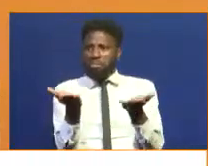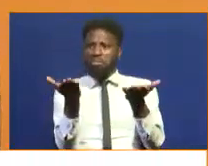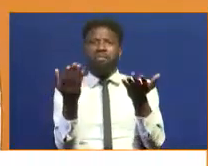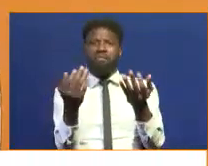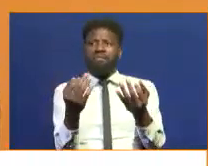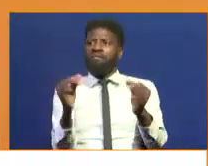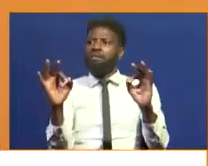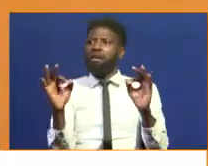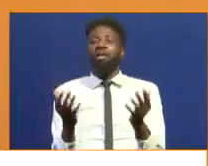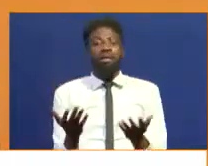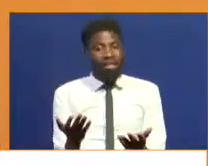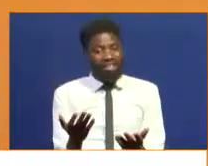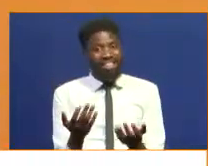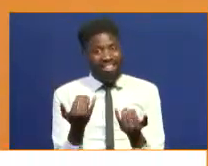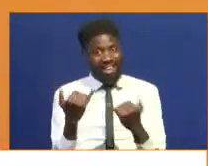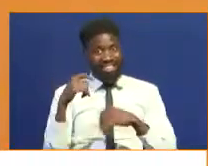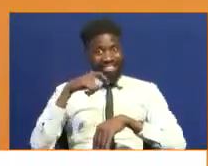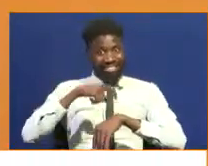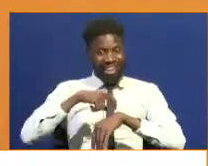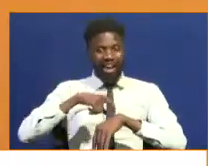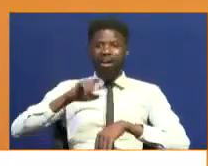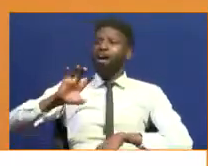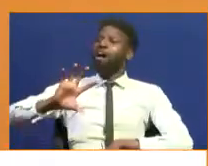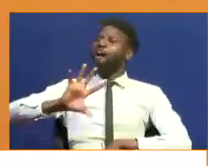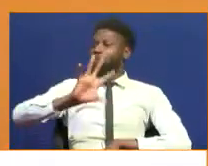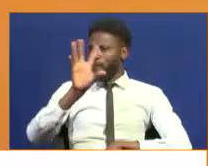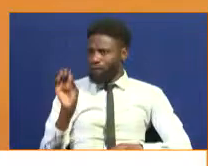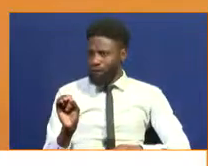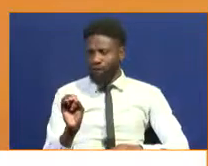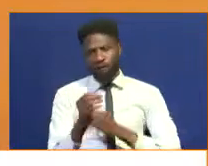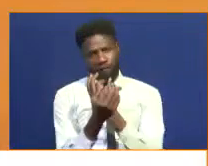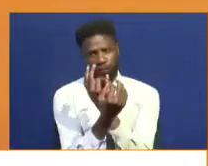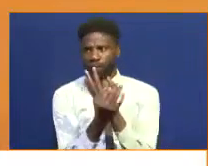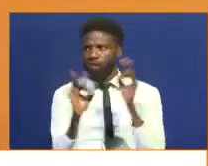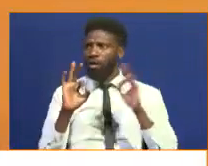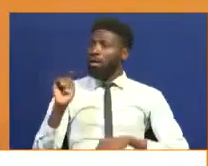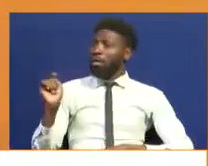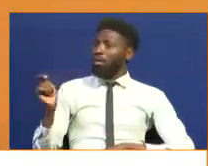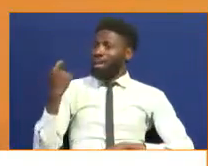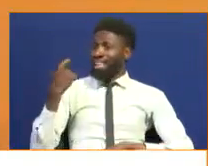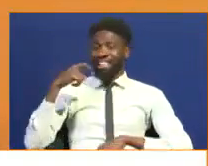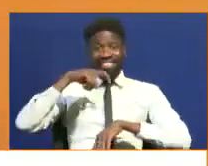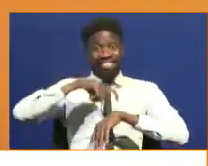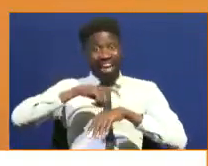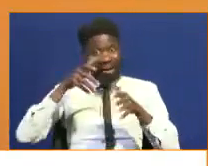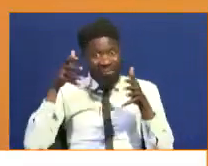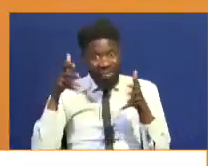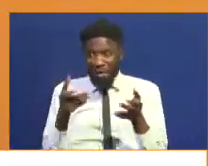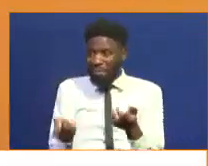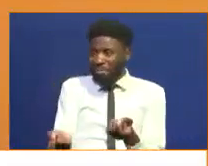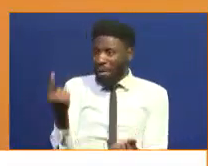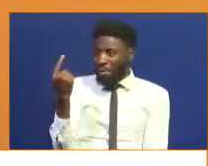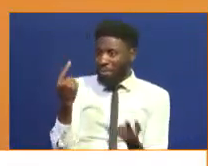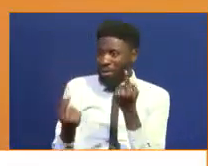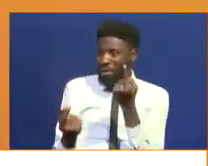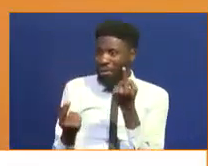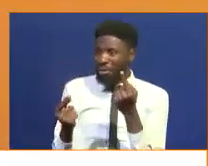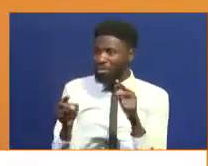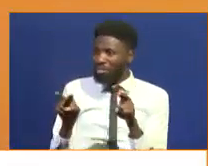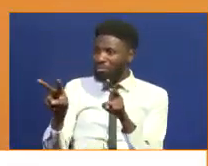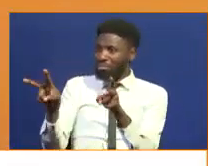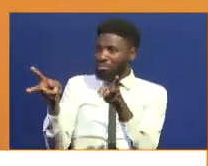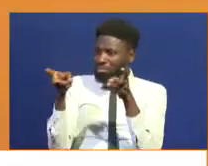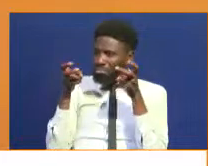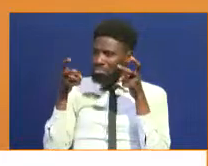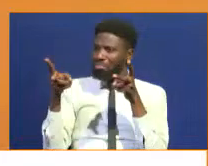the continent. Yes. And I think it's good to be in Kenya at such a time mm-hmm. where we are able to